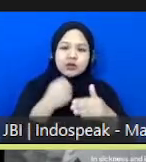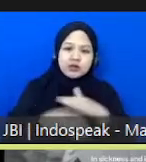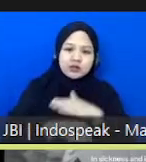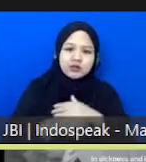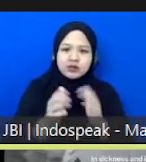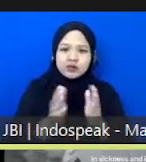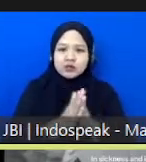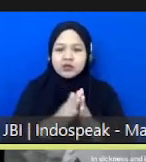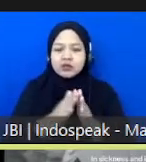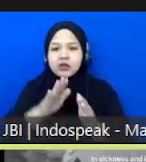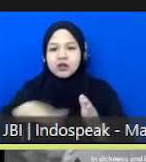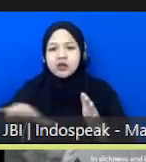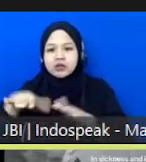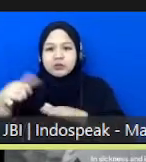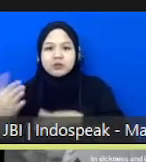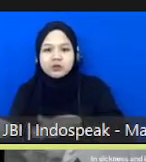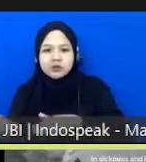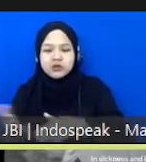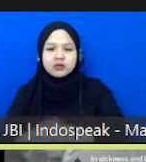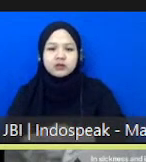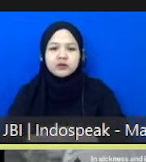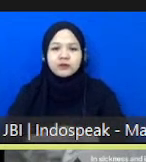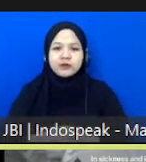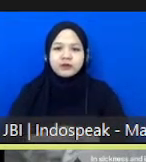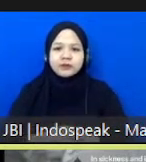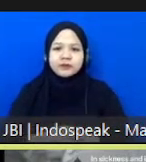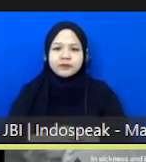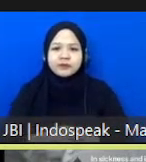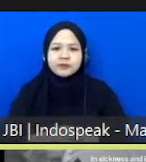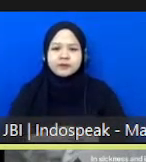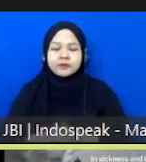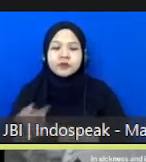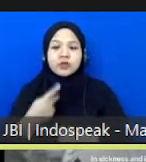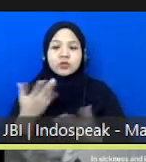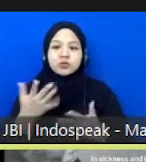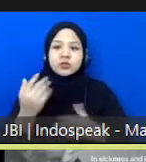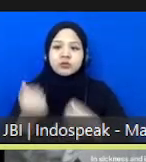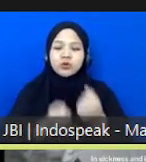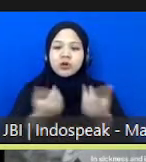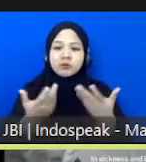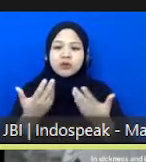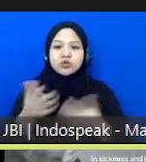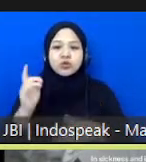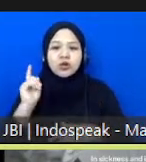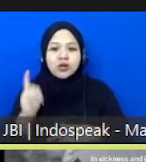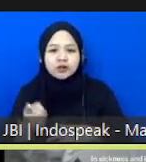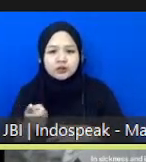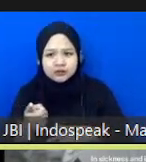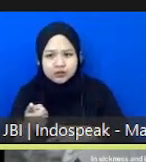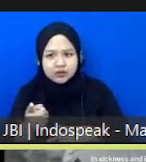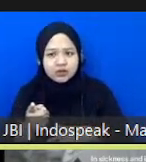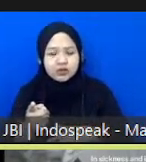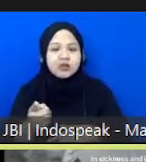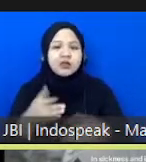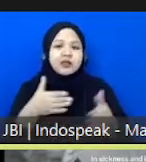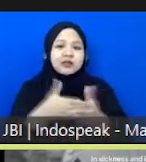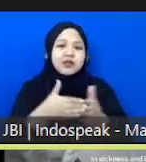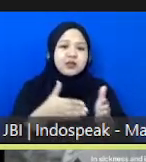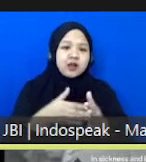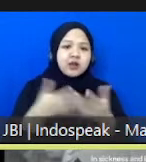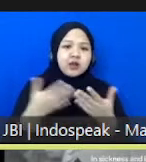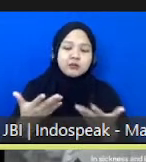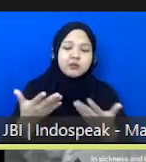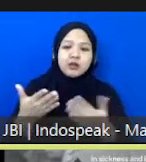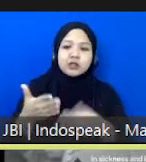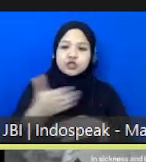responses and challenges, and also what we have been done and what's the existing challenges even before COVID